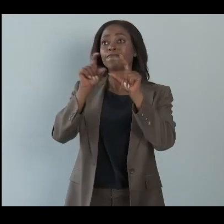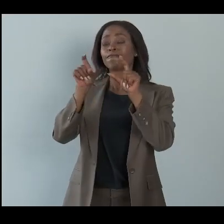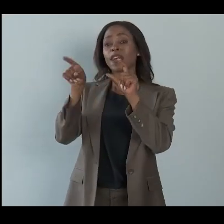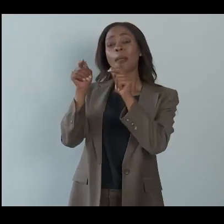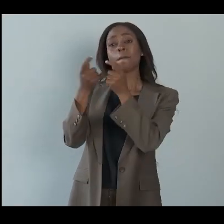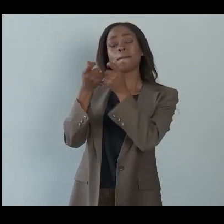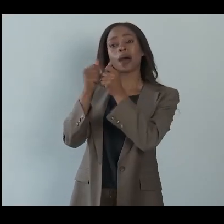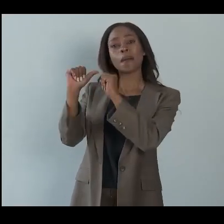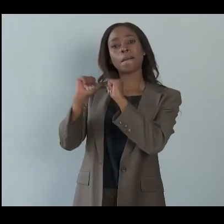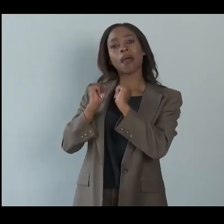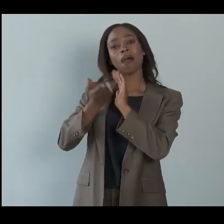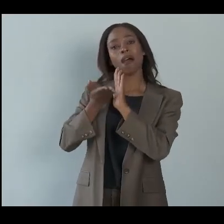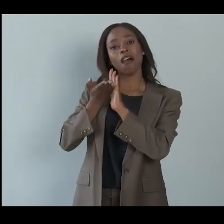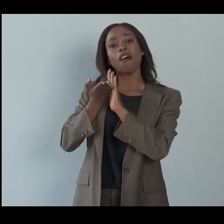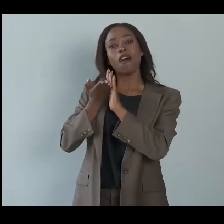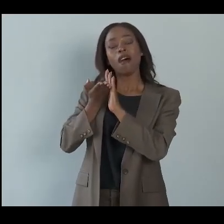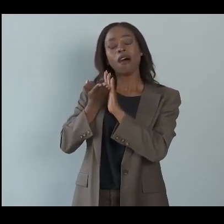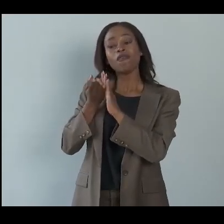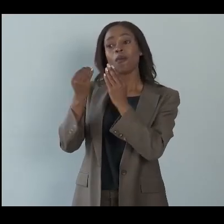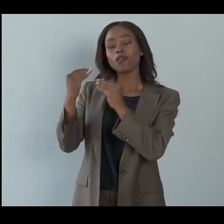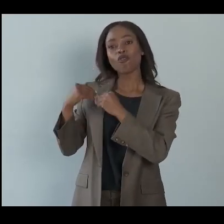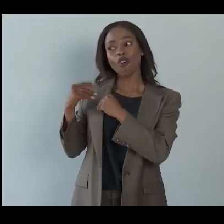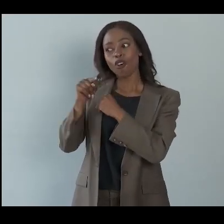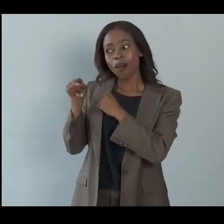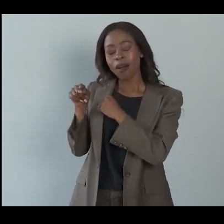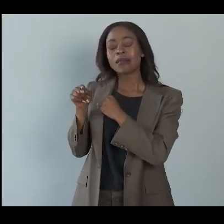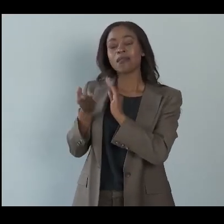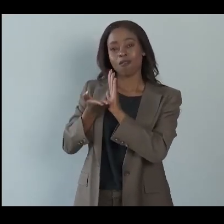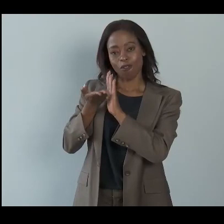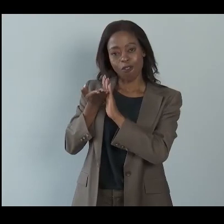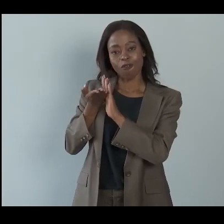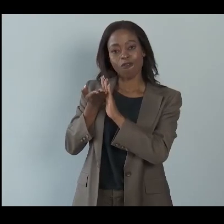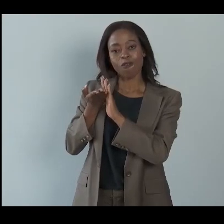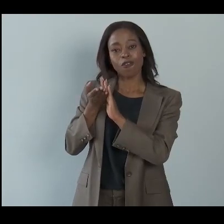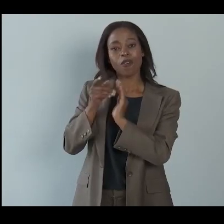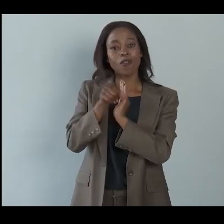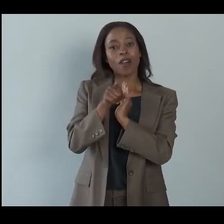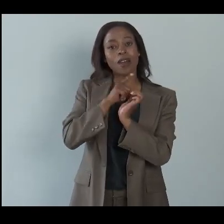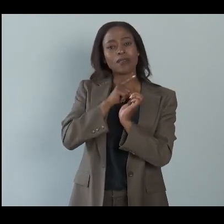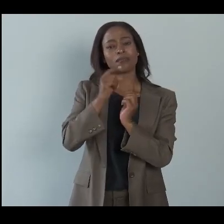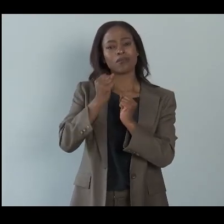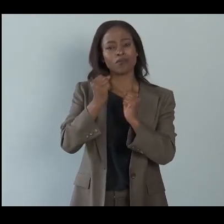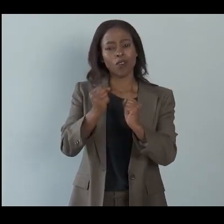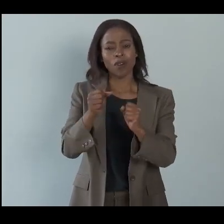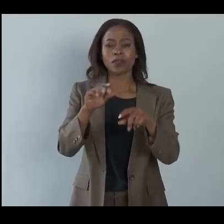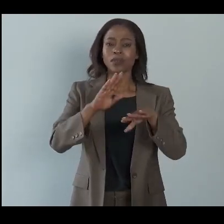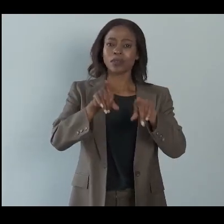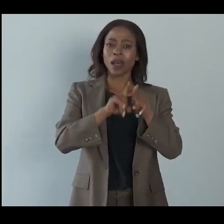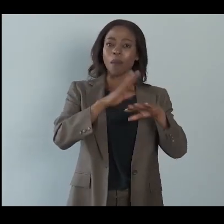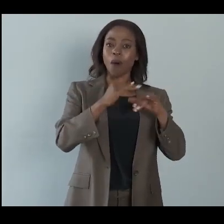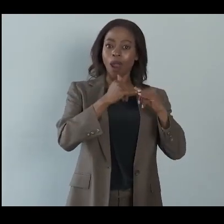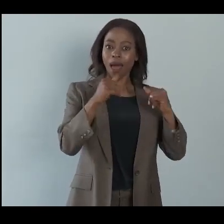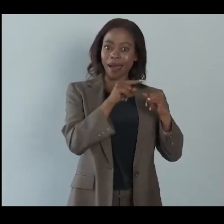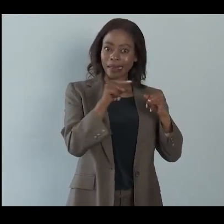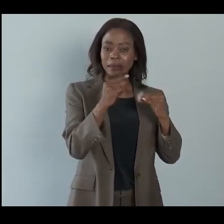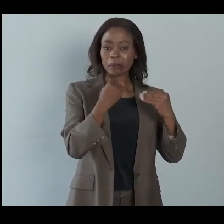by 21% and 19% respectively, reflecting the stronger underlying performance of the business as we deliver on our